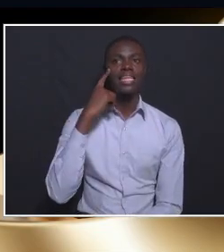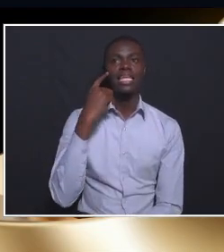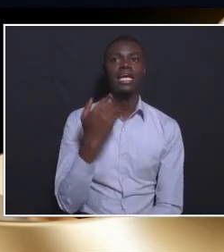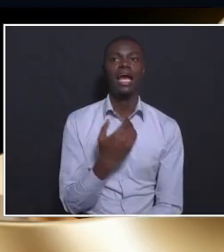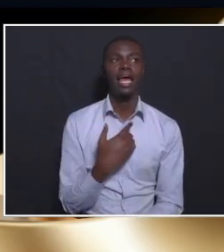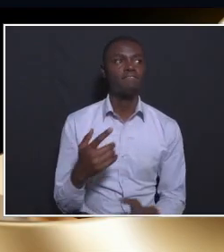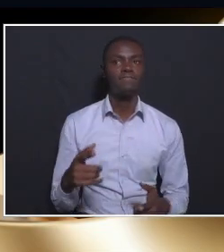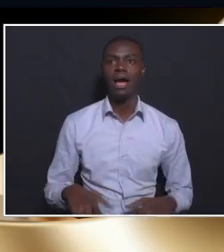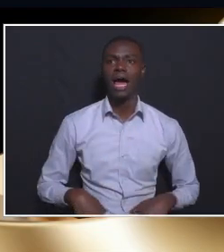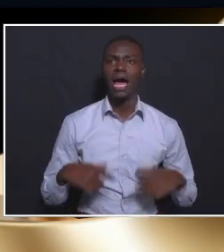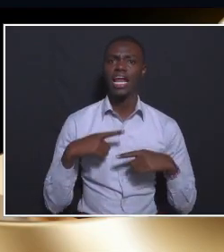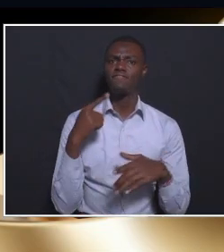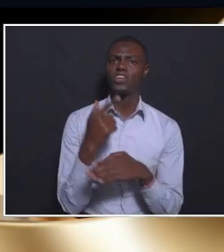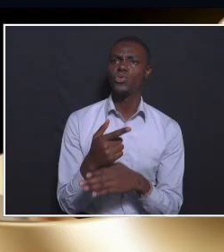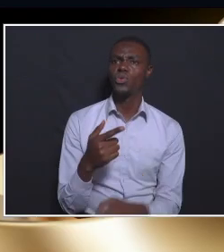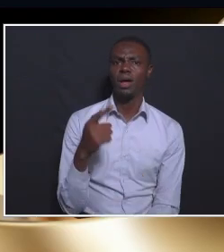video.